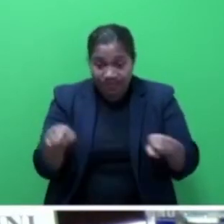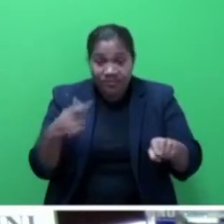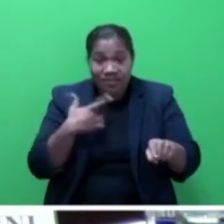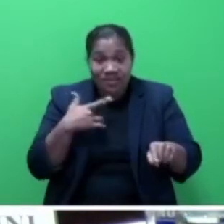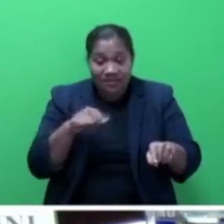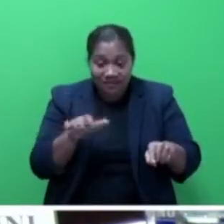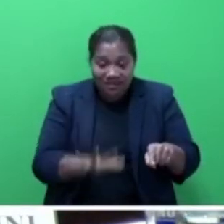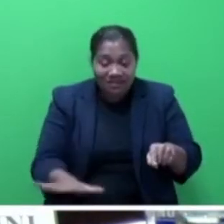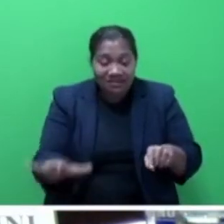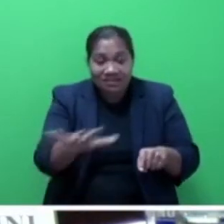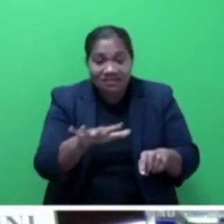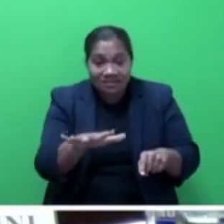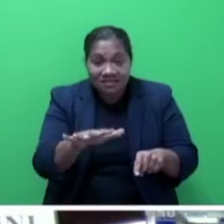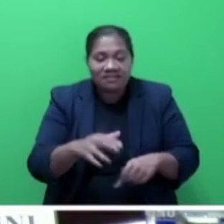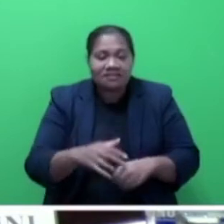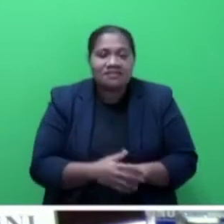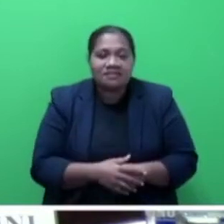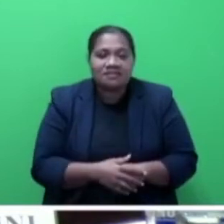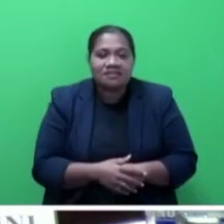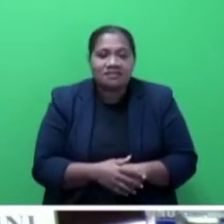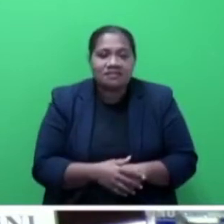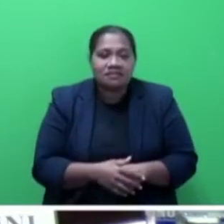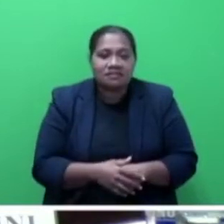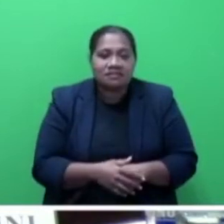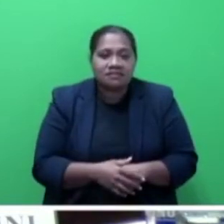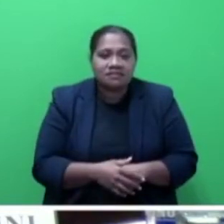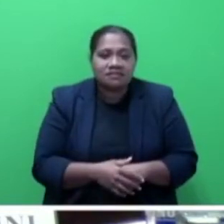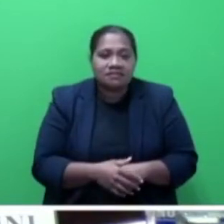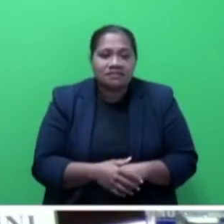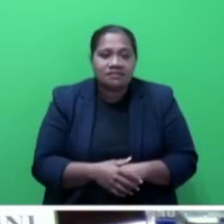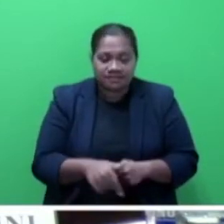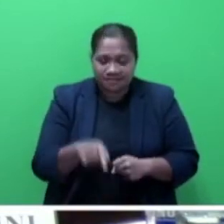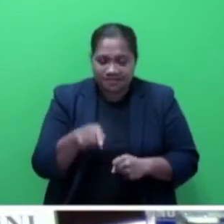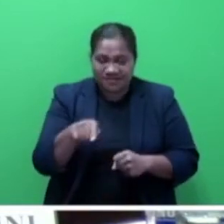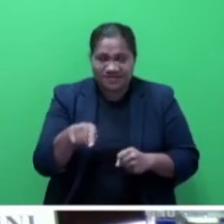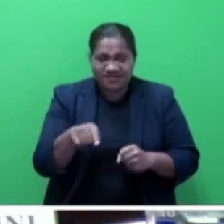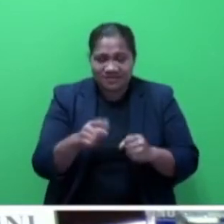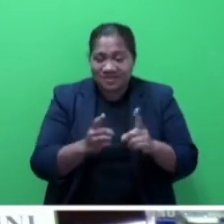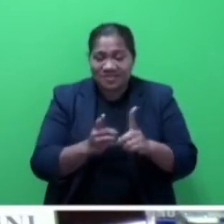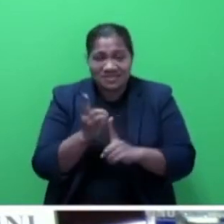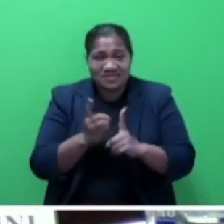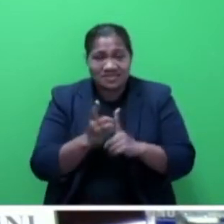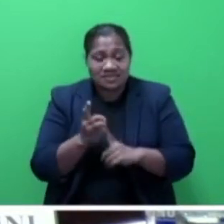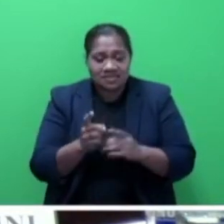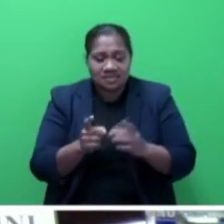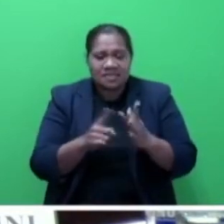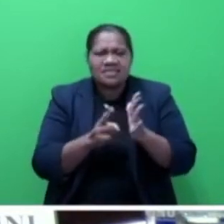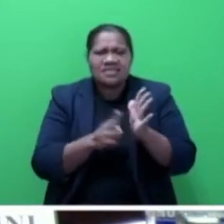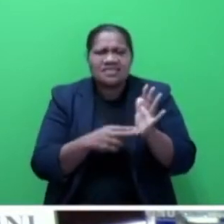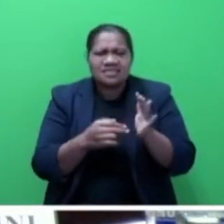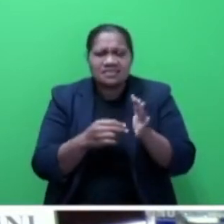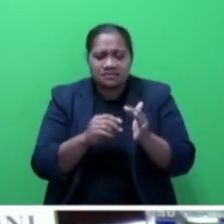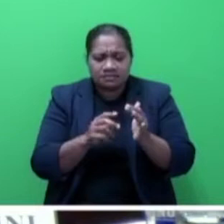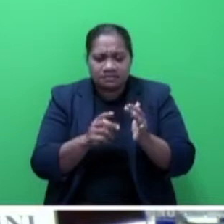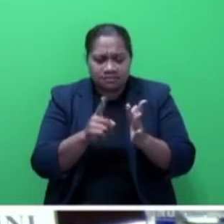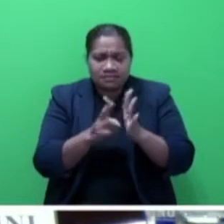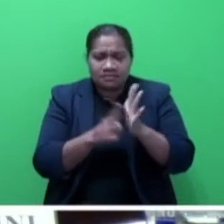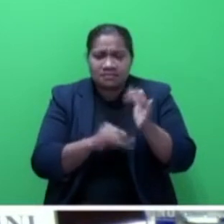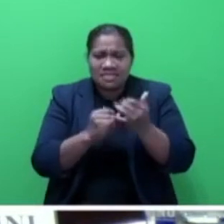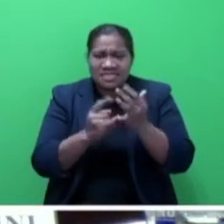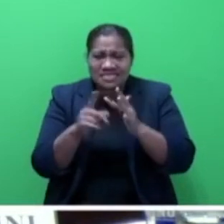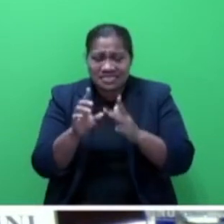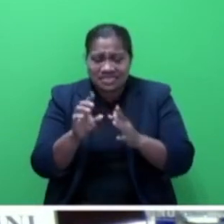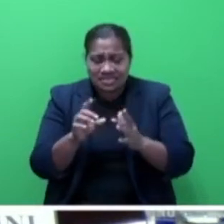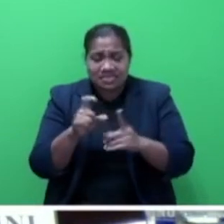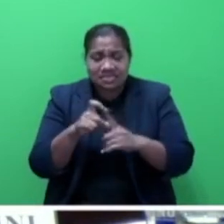that area. It is basically an in situ development. And when it is in situ development, we try to